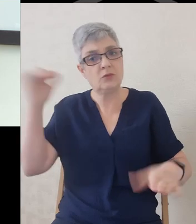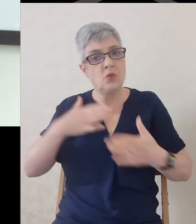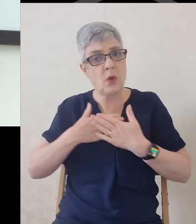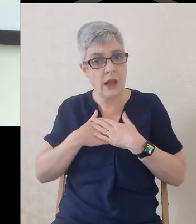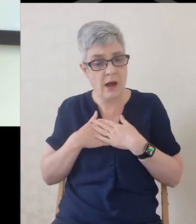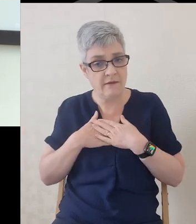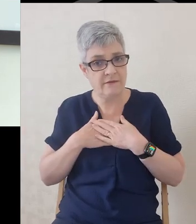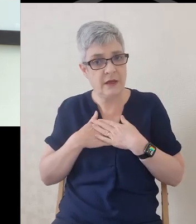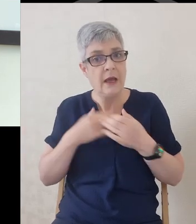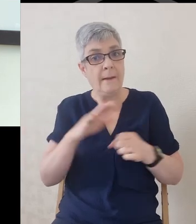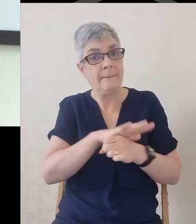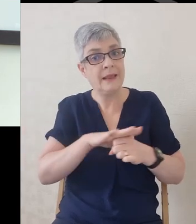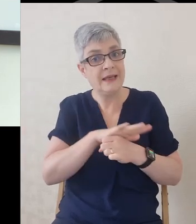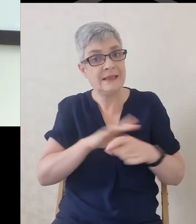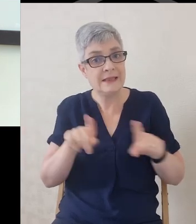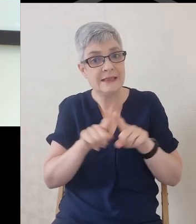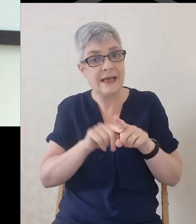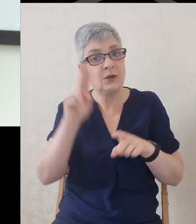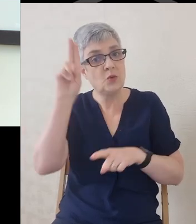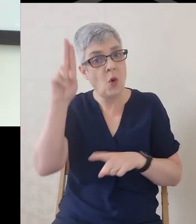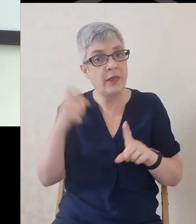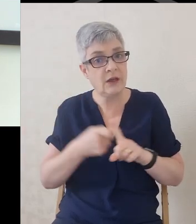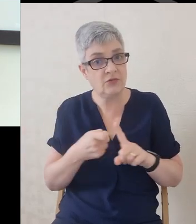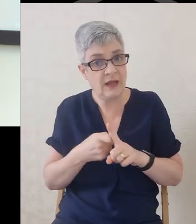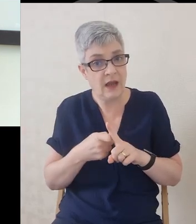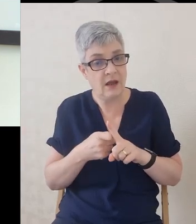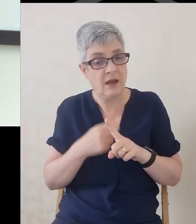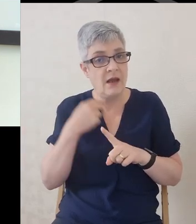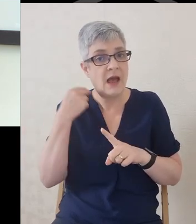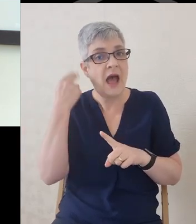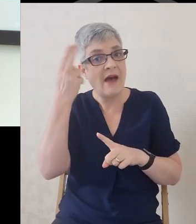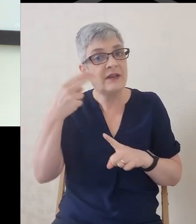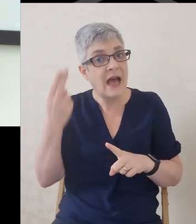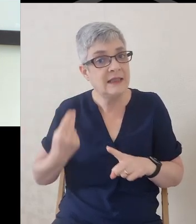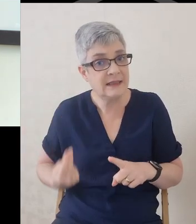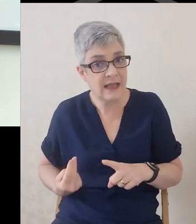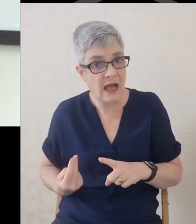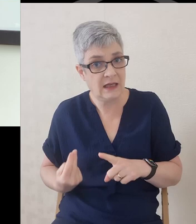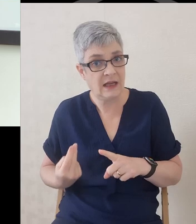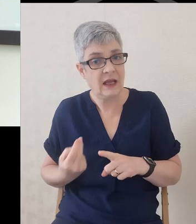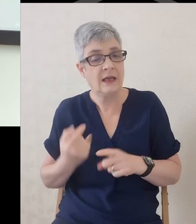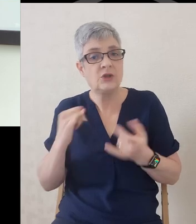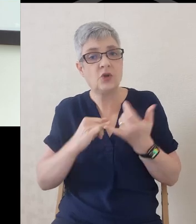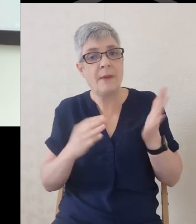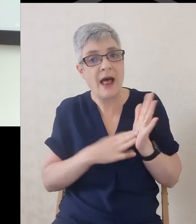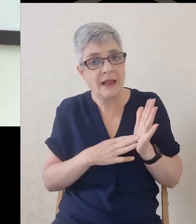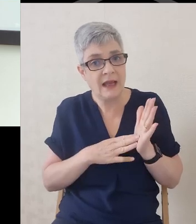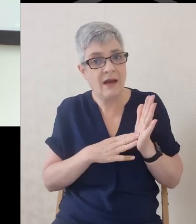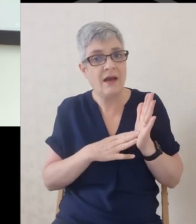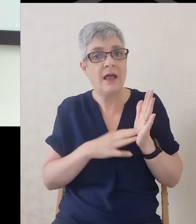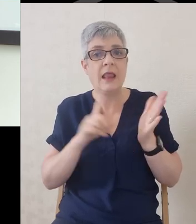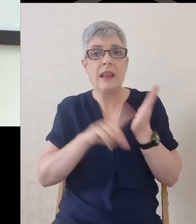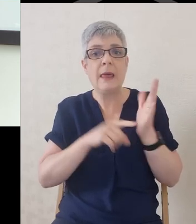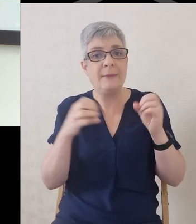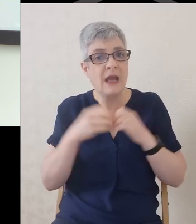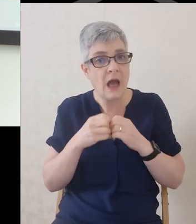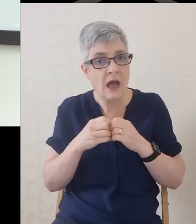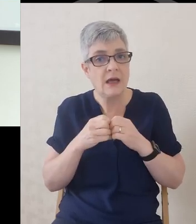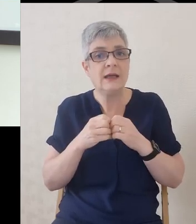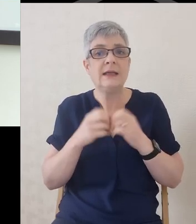such as North Korea, Afghanistan, Somalia, Libya, Nigeria,